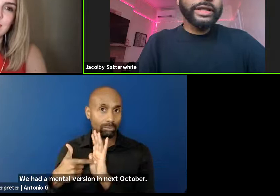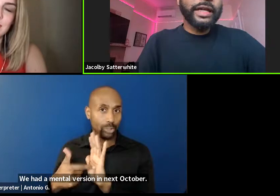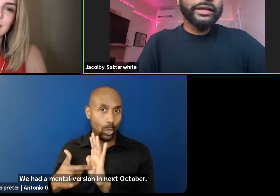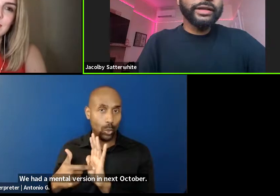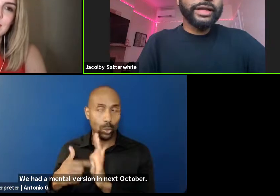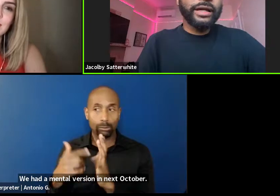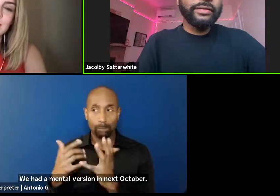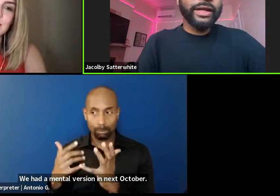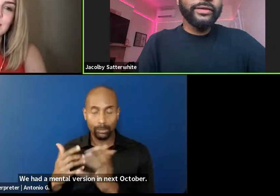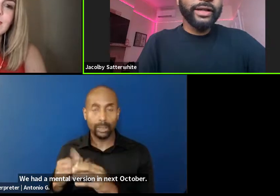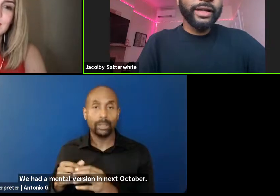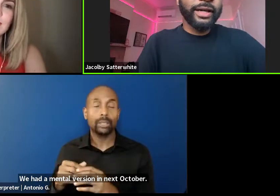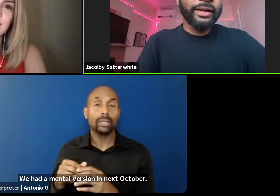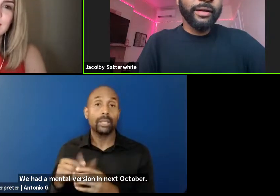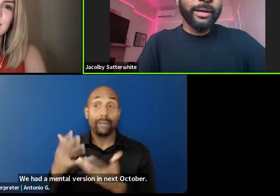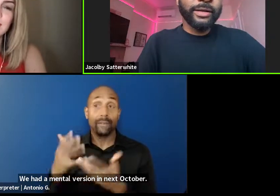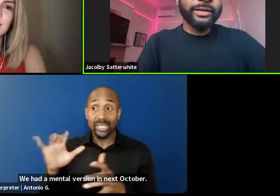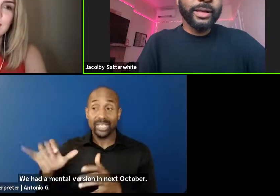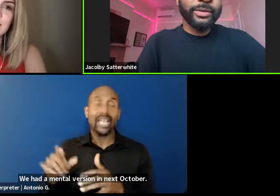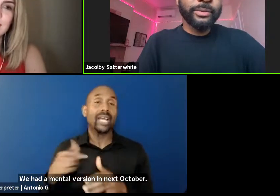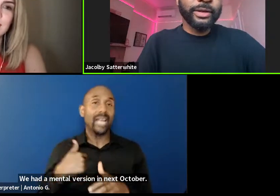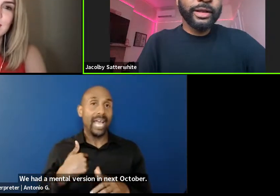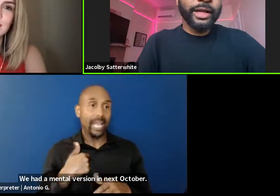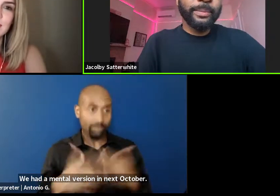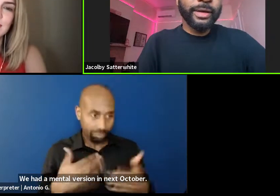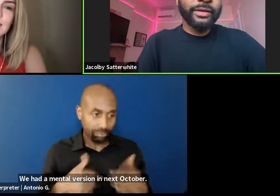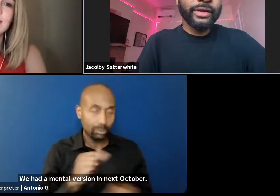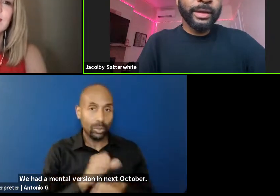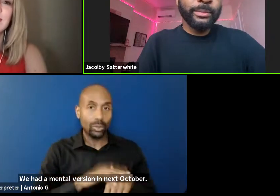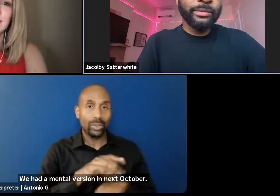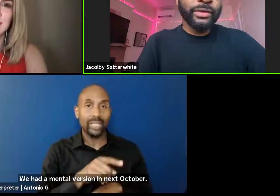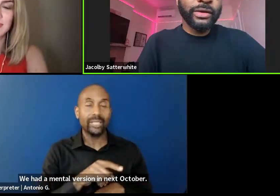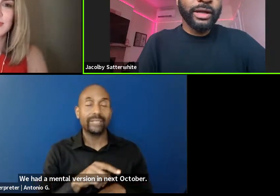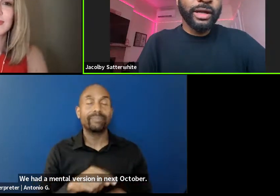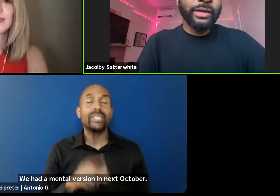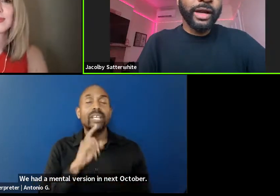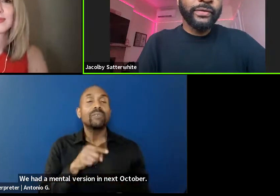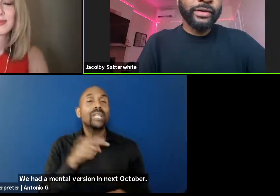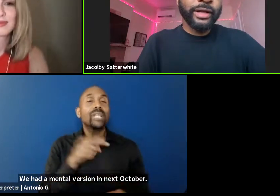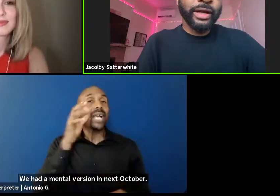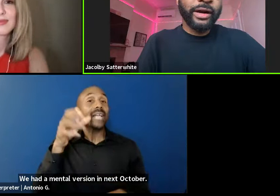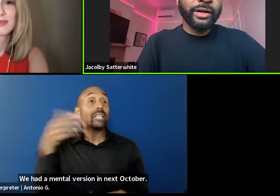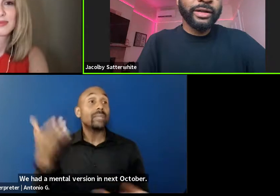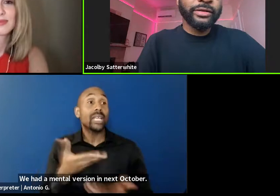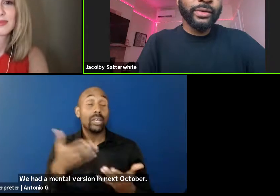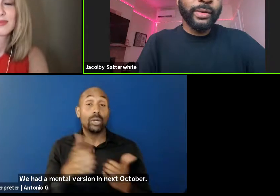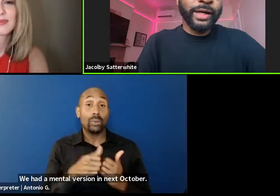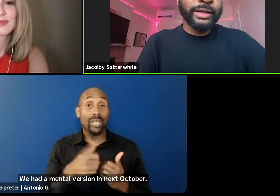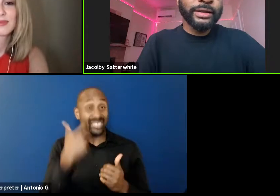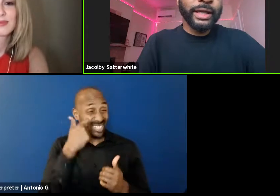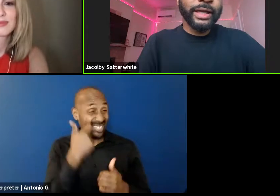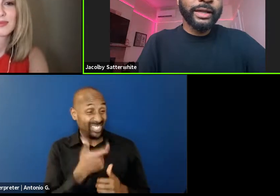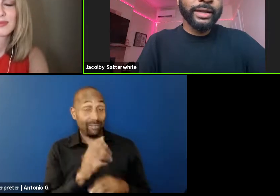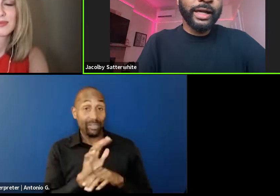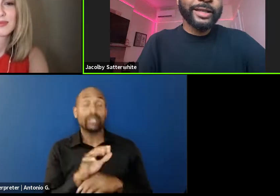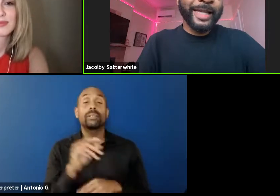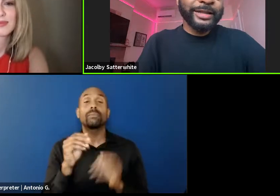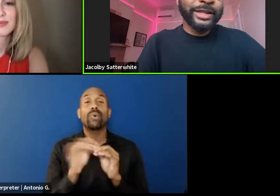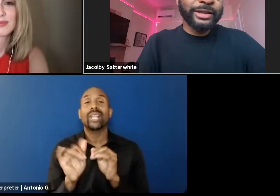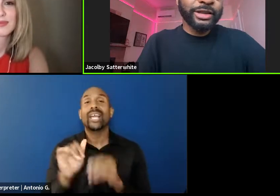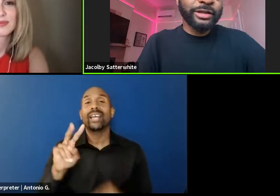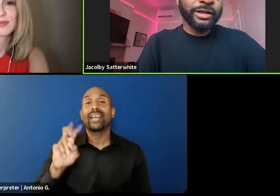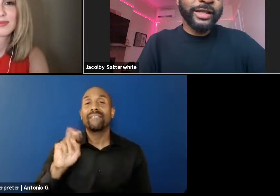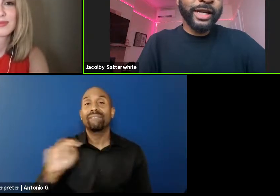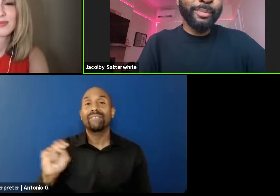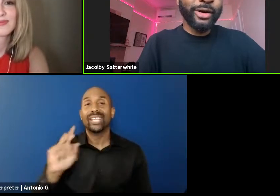They all just kind of, it's kind of like a Venn diagram conceptually. Like, I pick themes that I feel like are intertwined and that